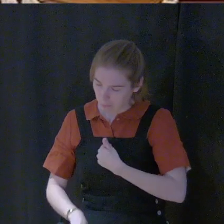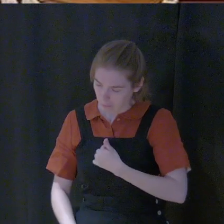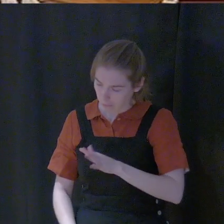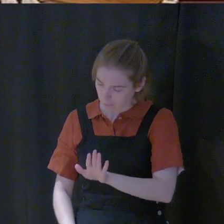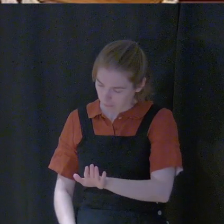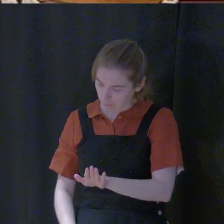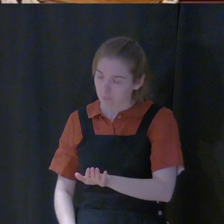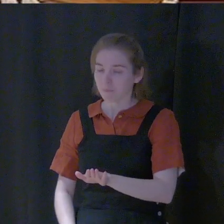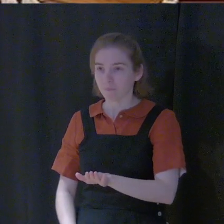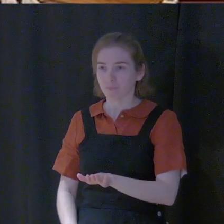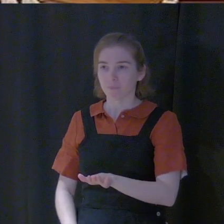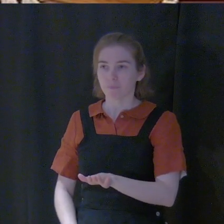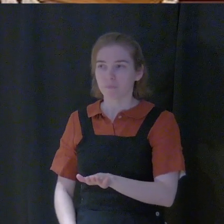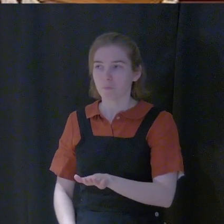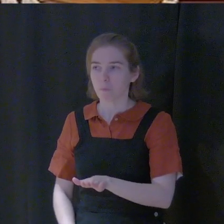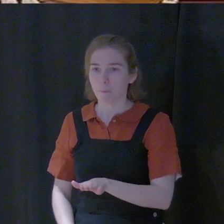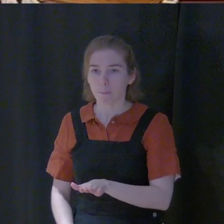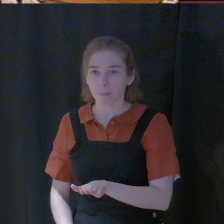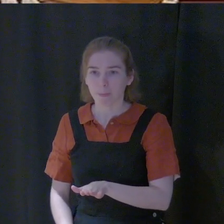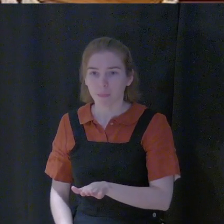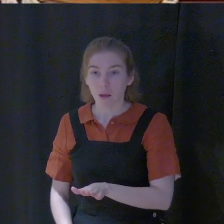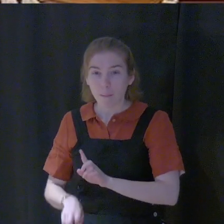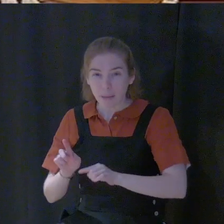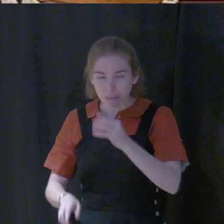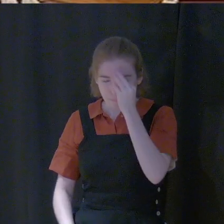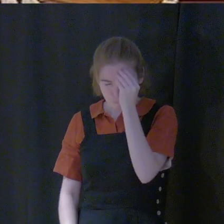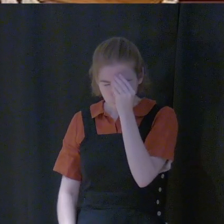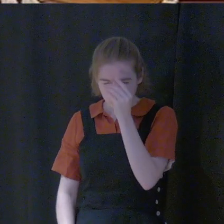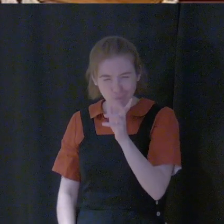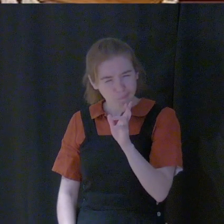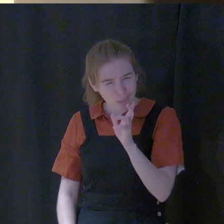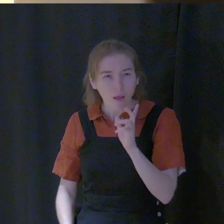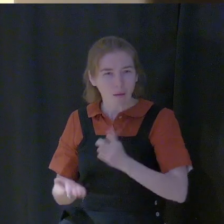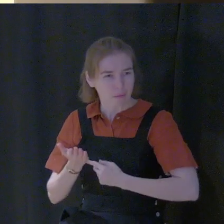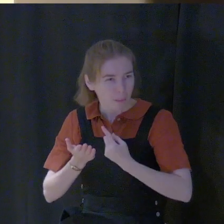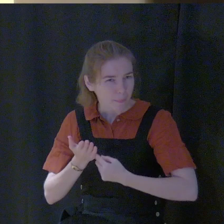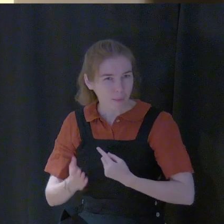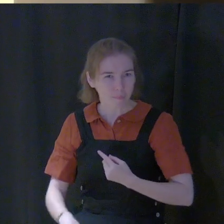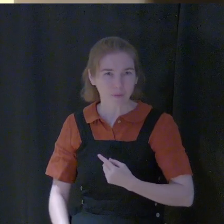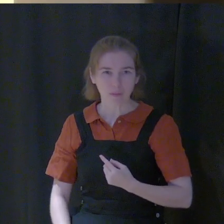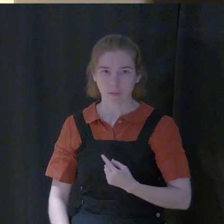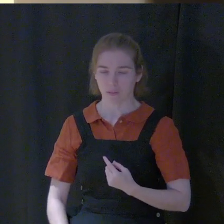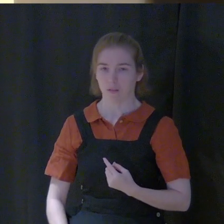But I wonder sometimes,